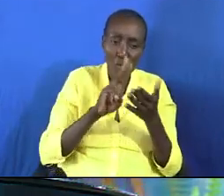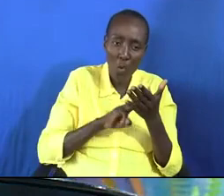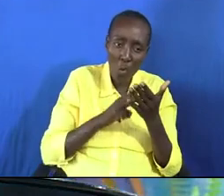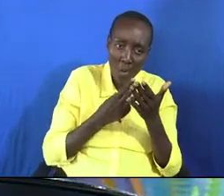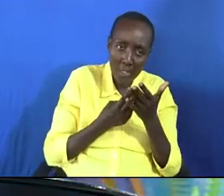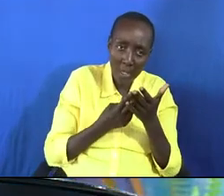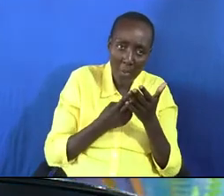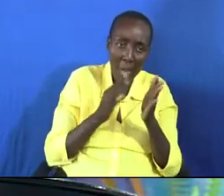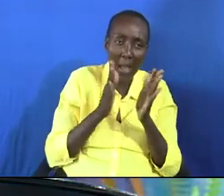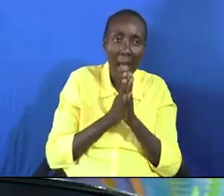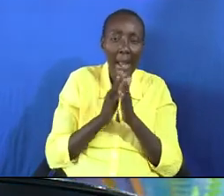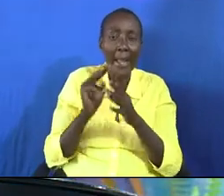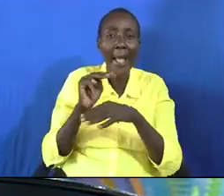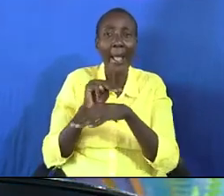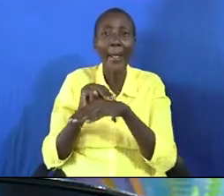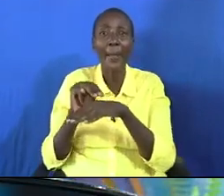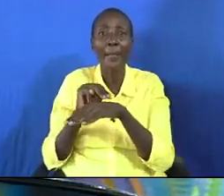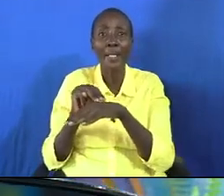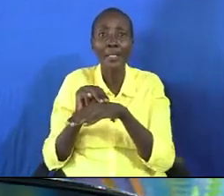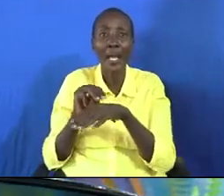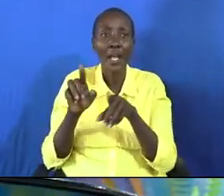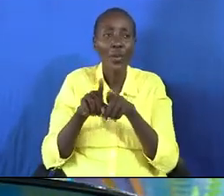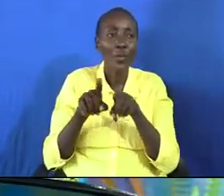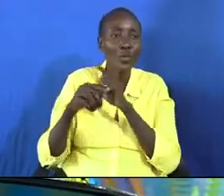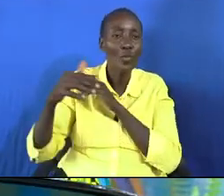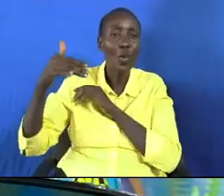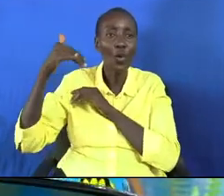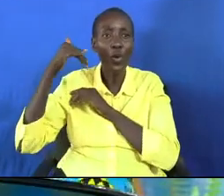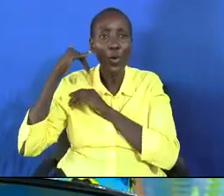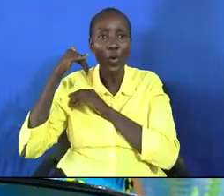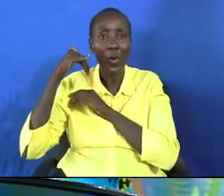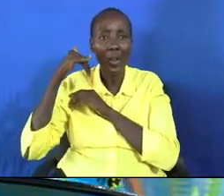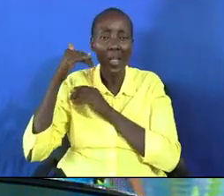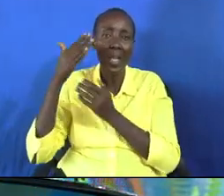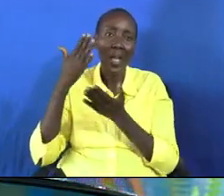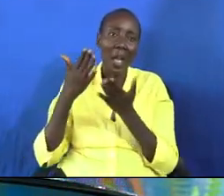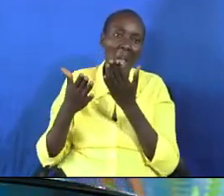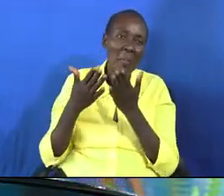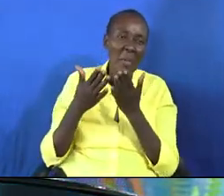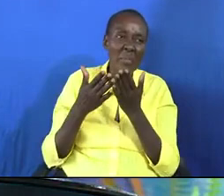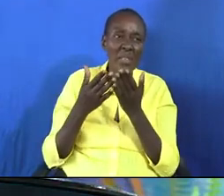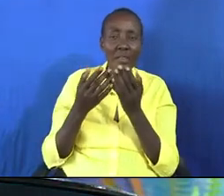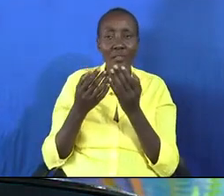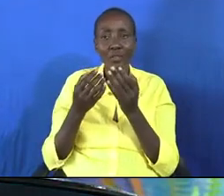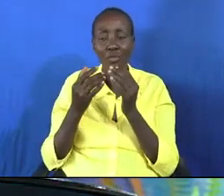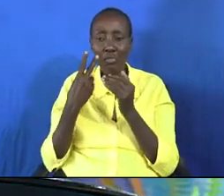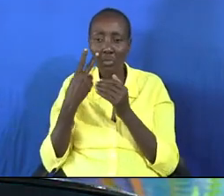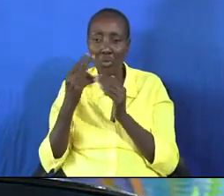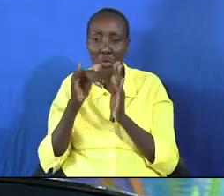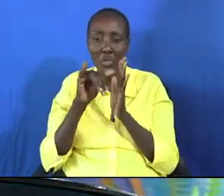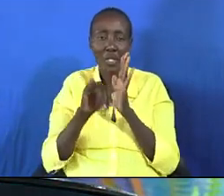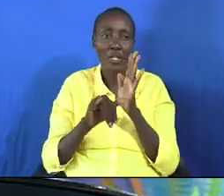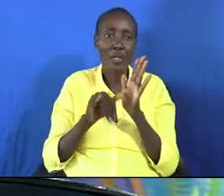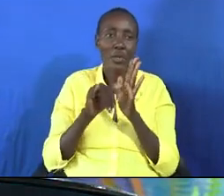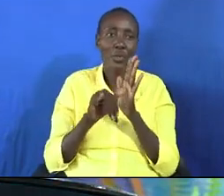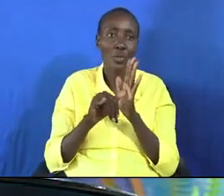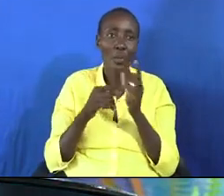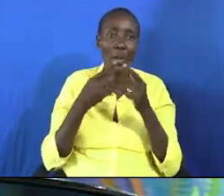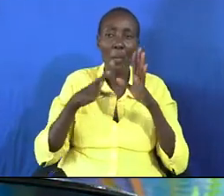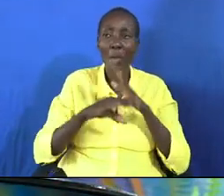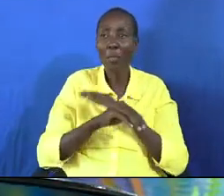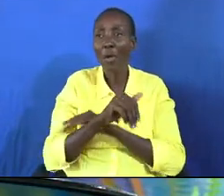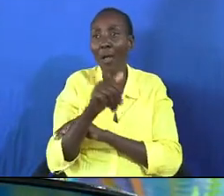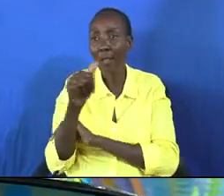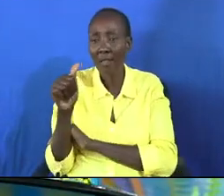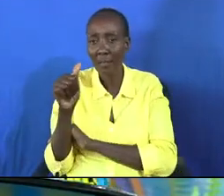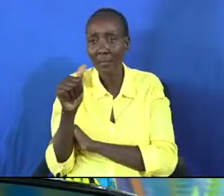it for M-Pesa, we use it for calling, and maybe to watch some things on YouTube. Other people